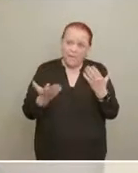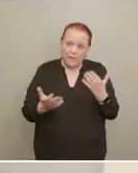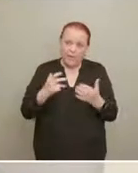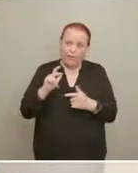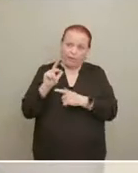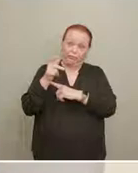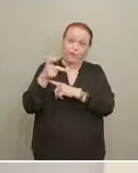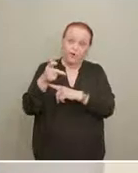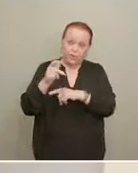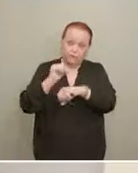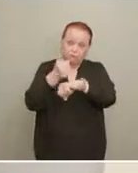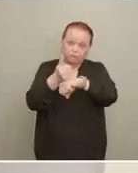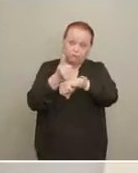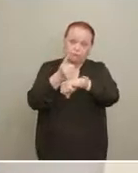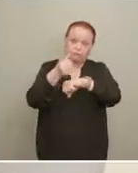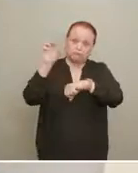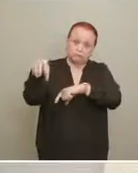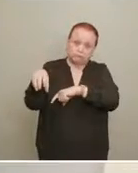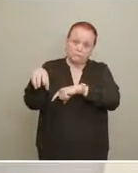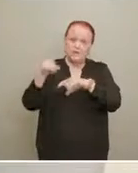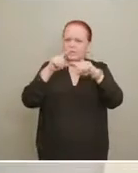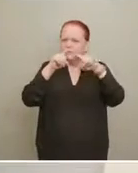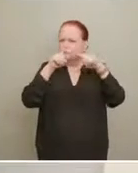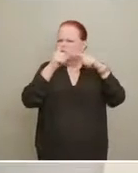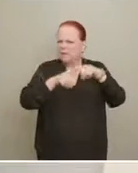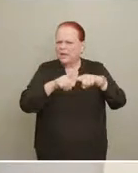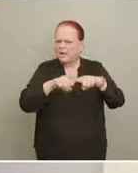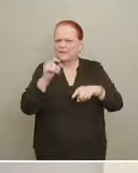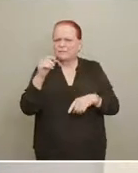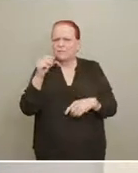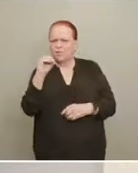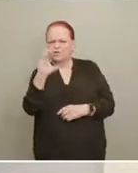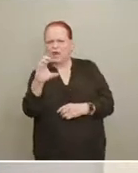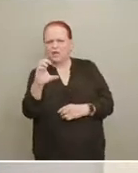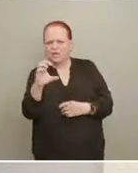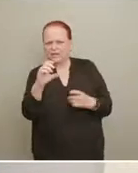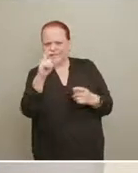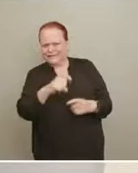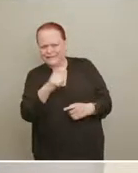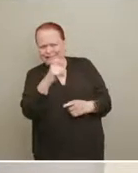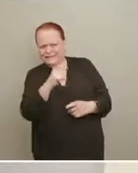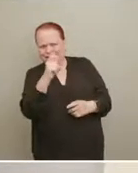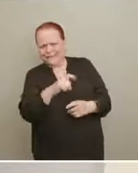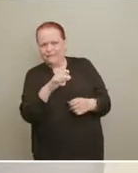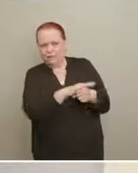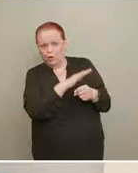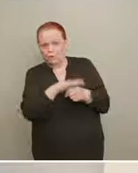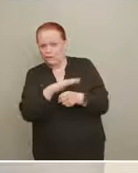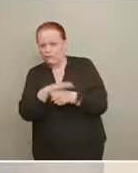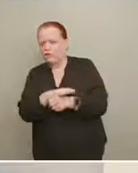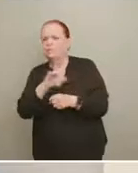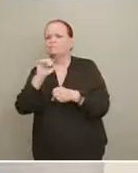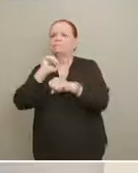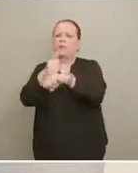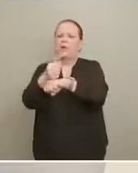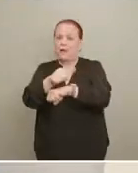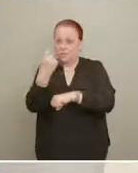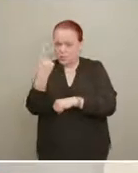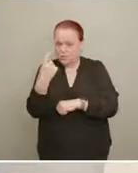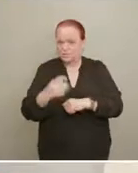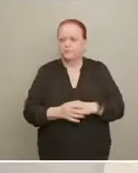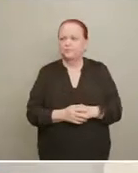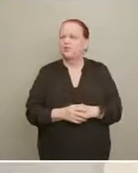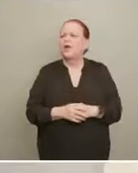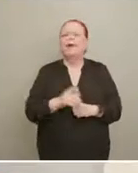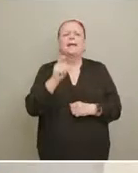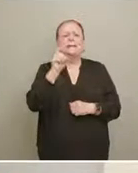that, depending on the needs of the county. Going to reach everyone if we can. Yeah, I think so. It needs to be accessible for patients